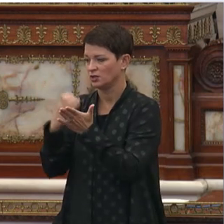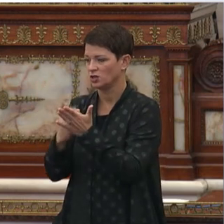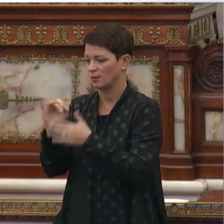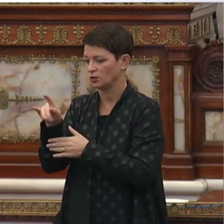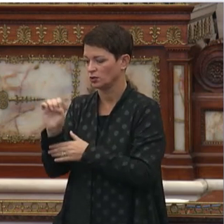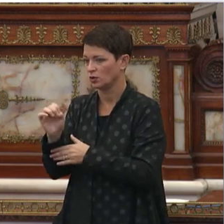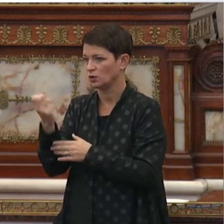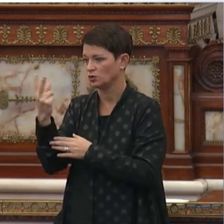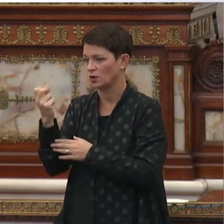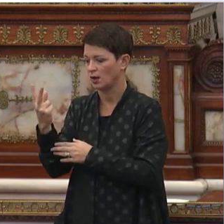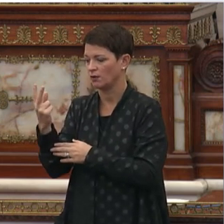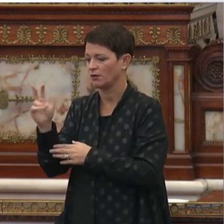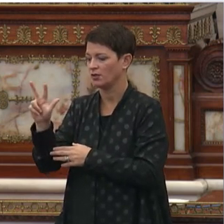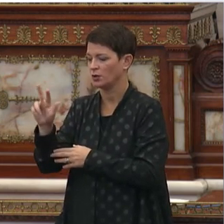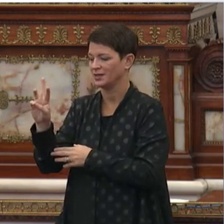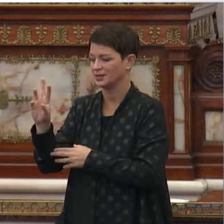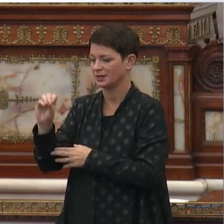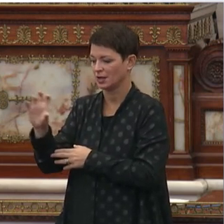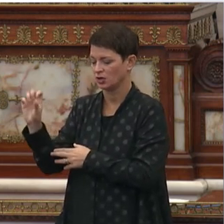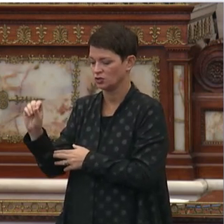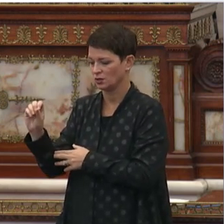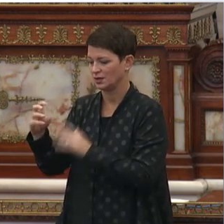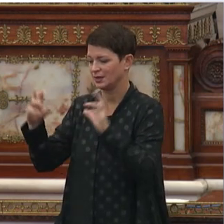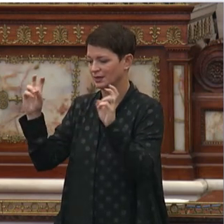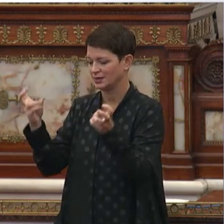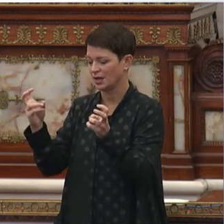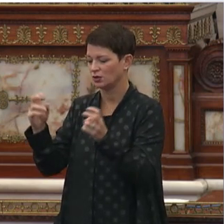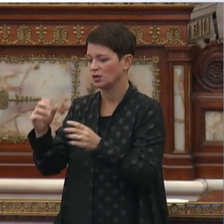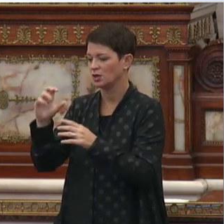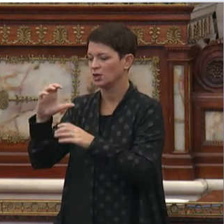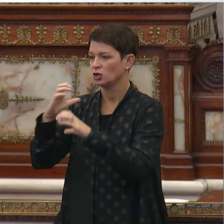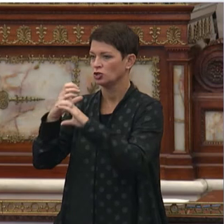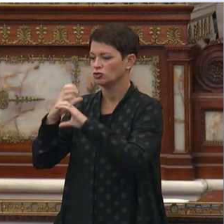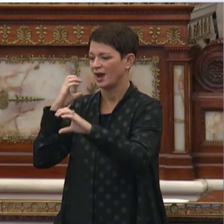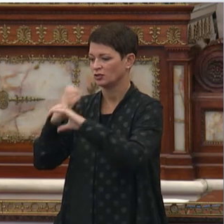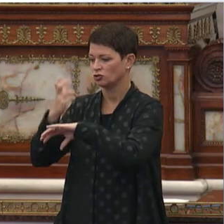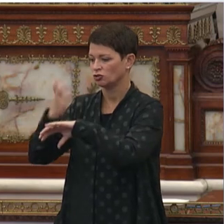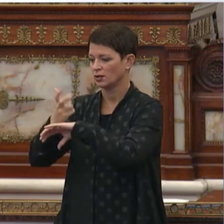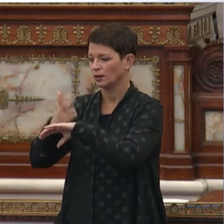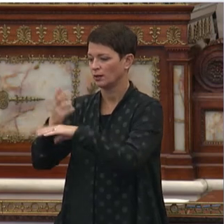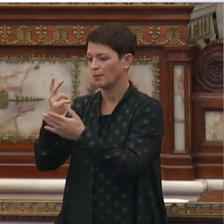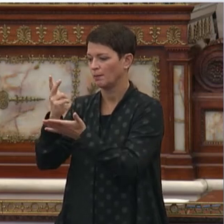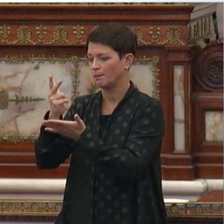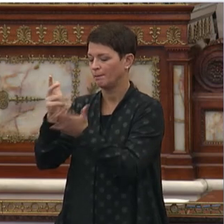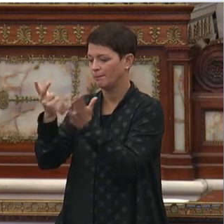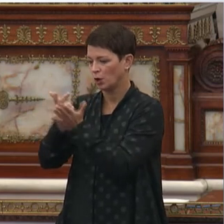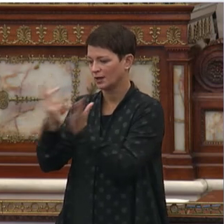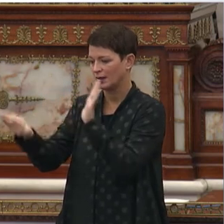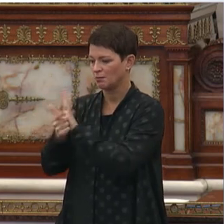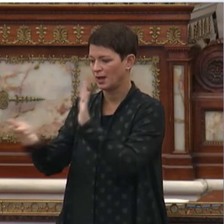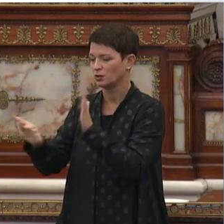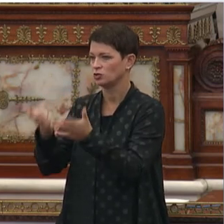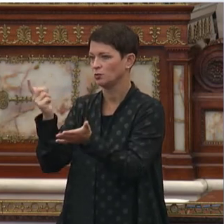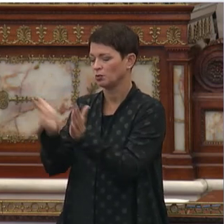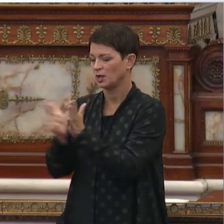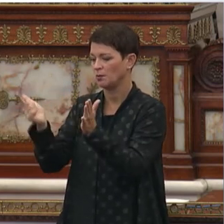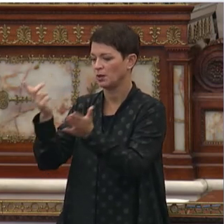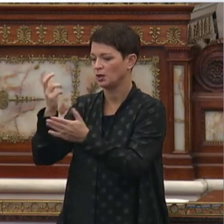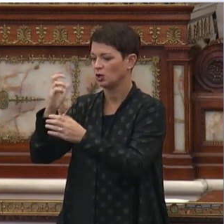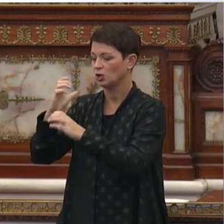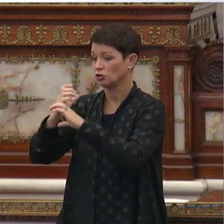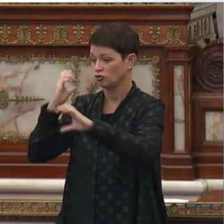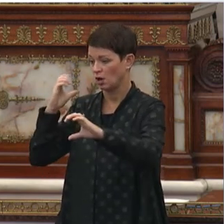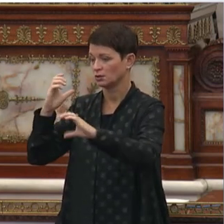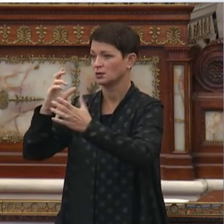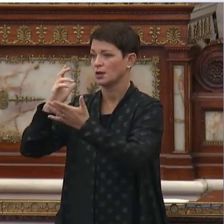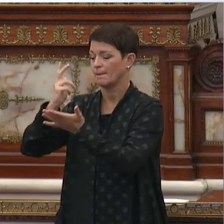creating a new Chapter 12, 3600, entitled Tractor Trailer Parking Ban, to prohibit the parking of tractor trailers on